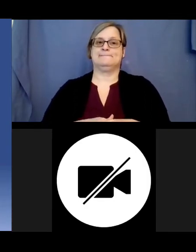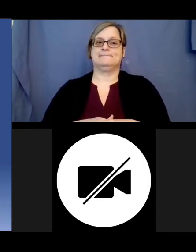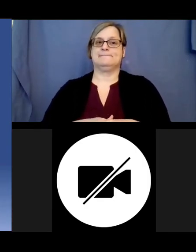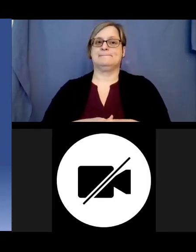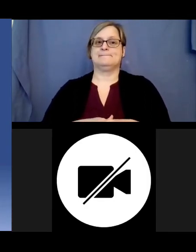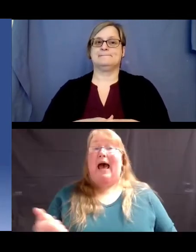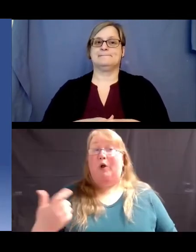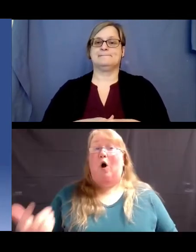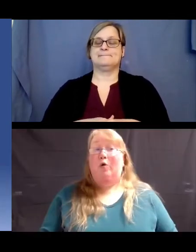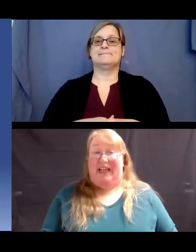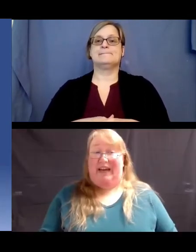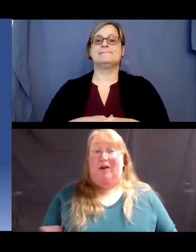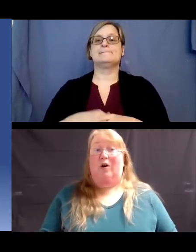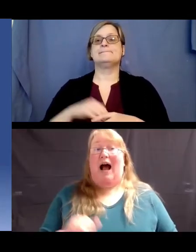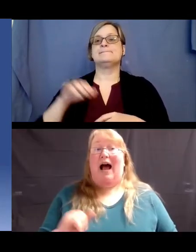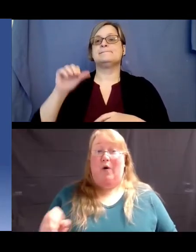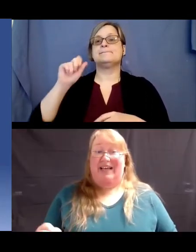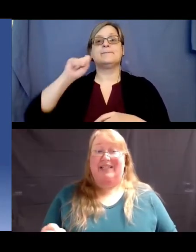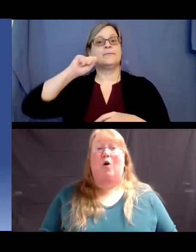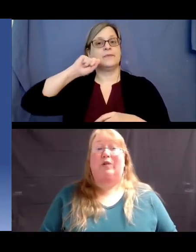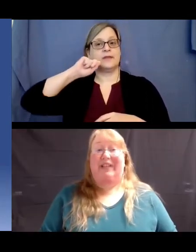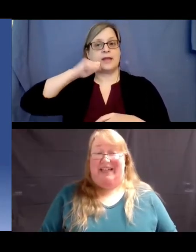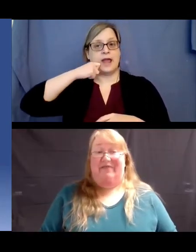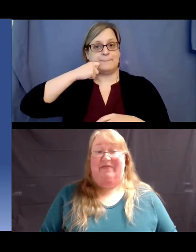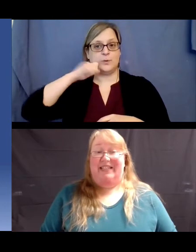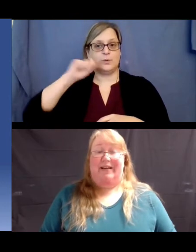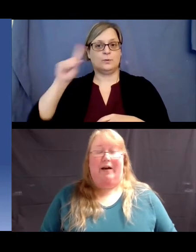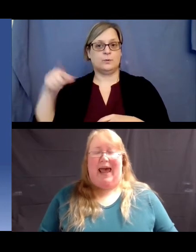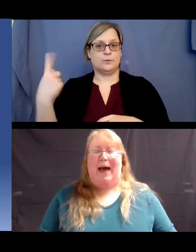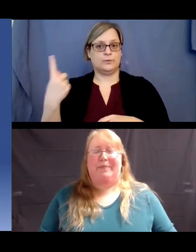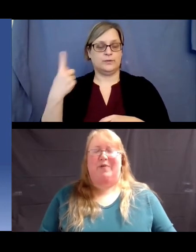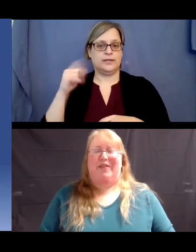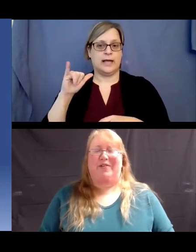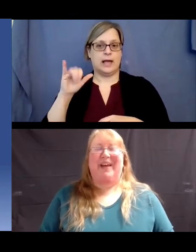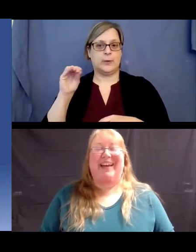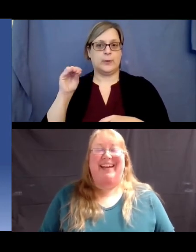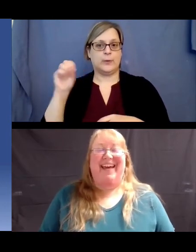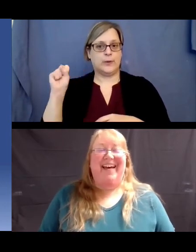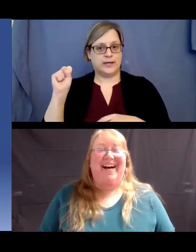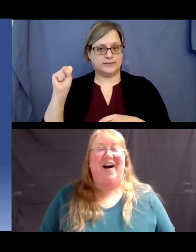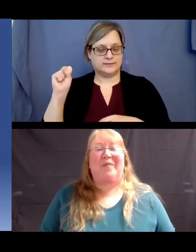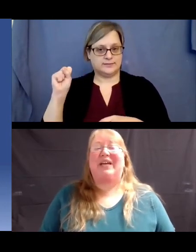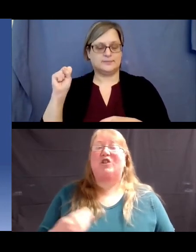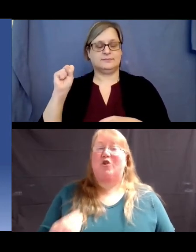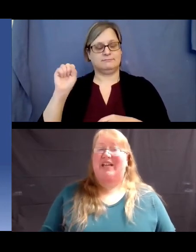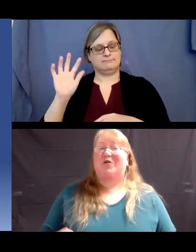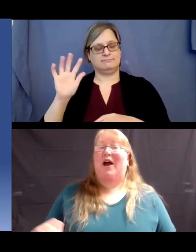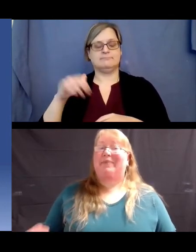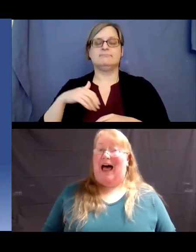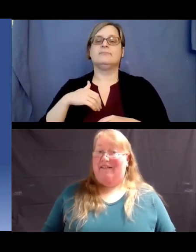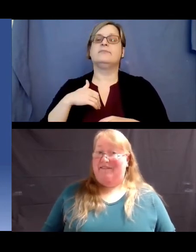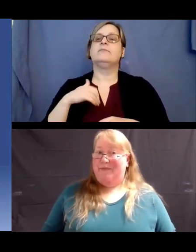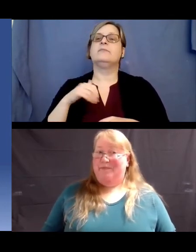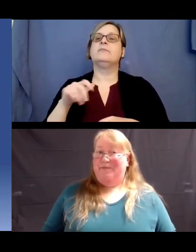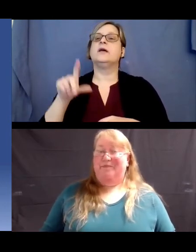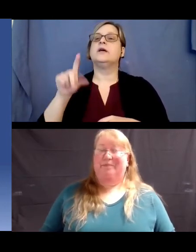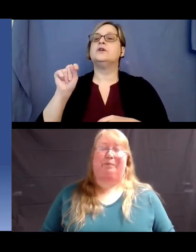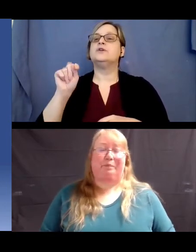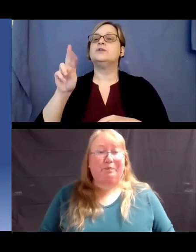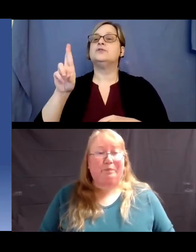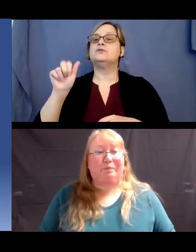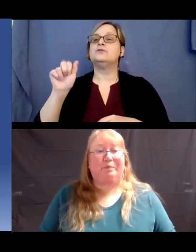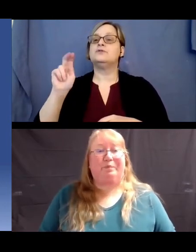One of the Apple only or iOS only device apps rather is Transcribe Live.